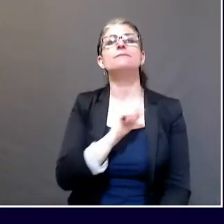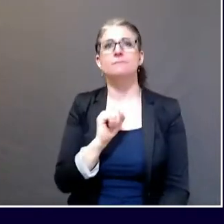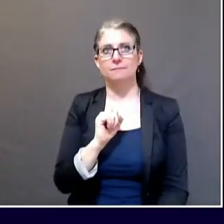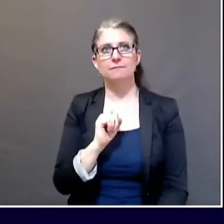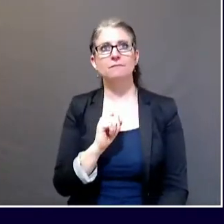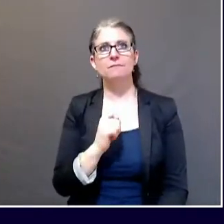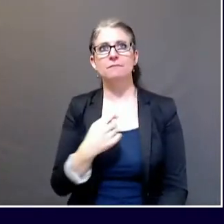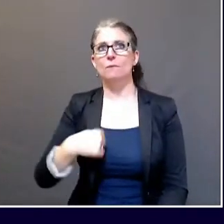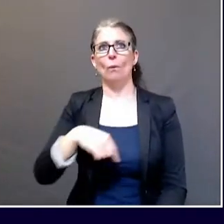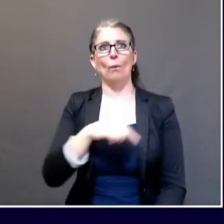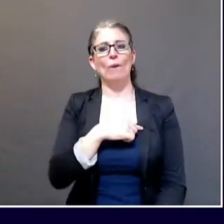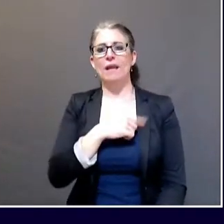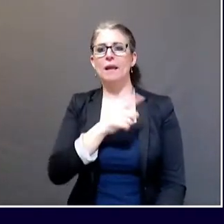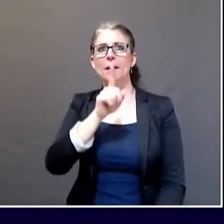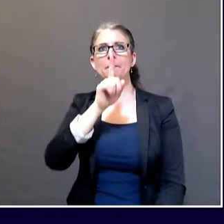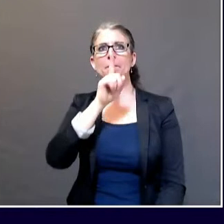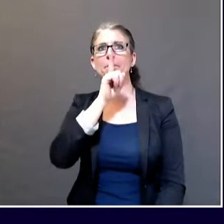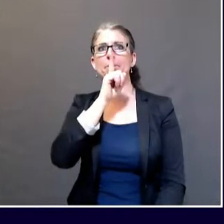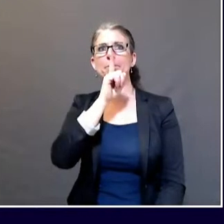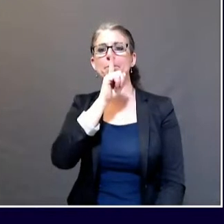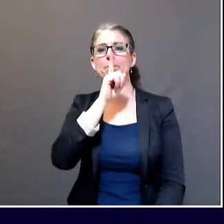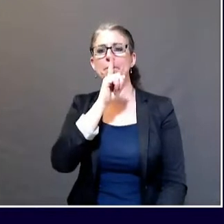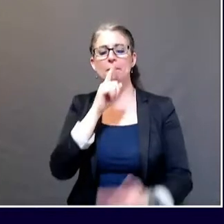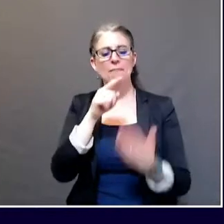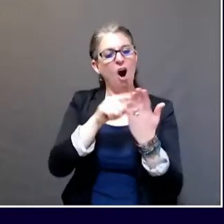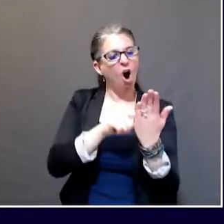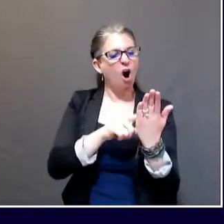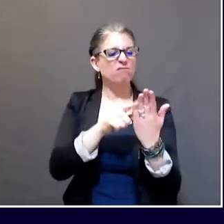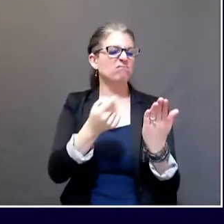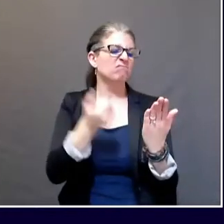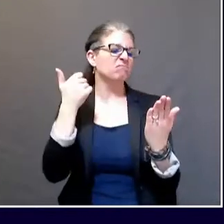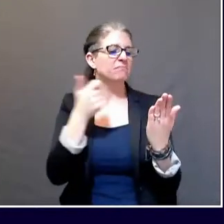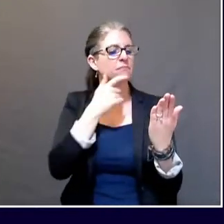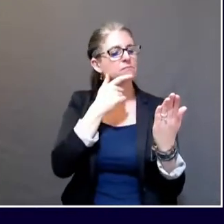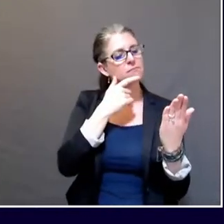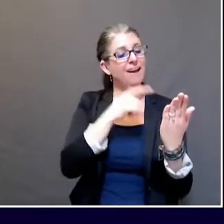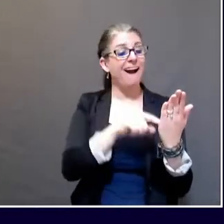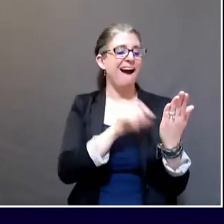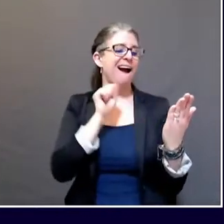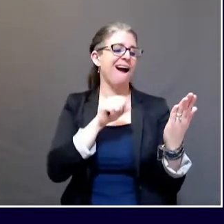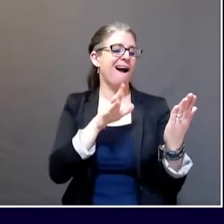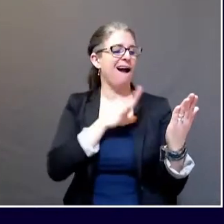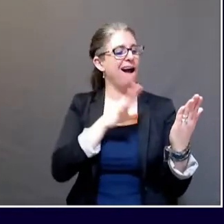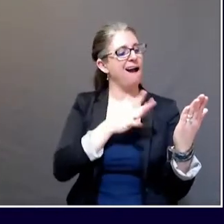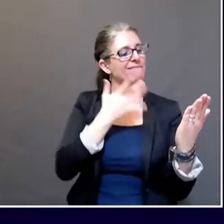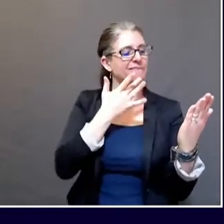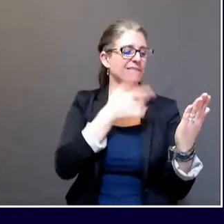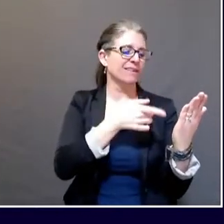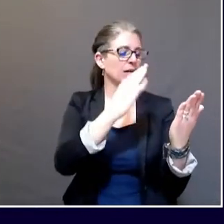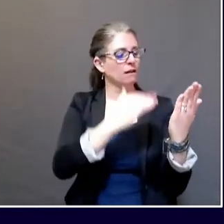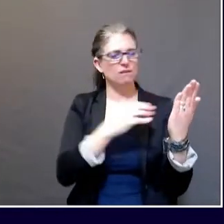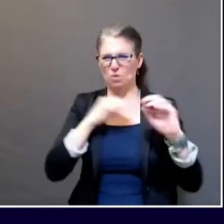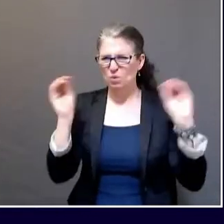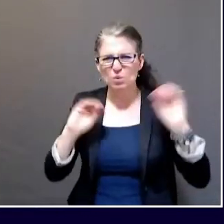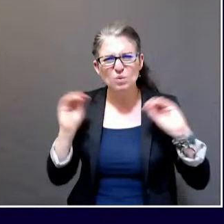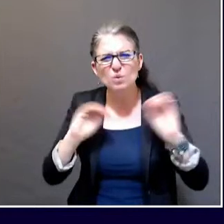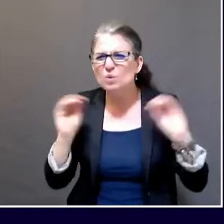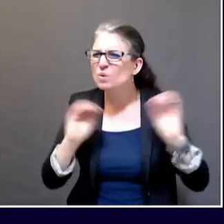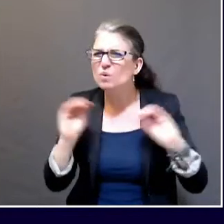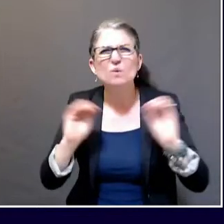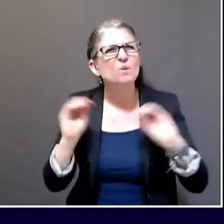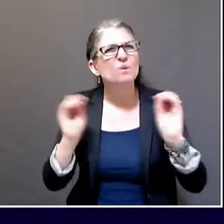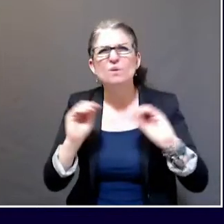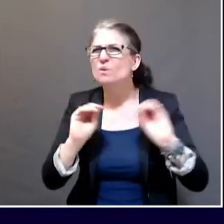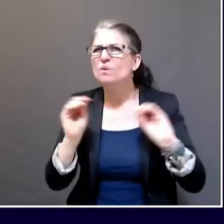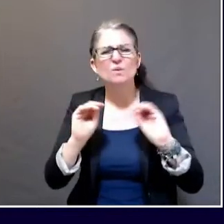for example, to those 70 and over, we'll make sure that their contact information is on the website. So this process will go on. We also know